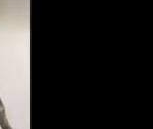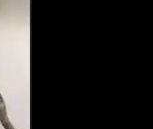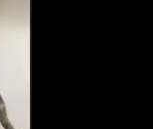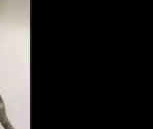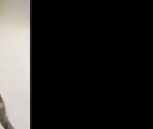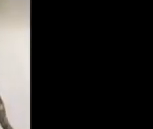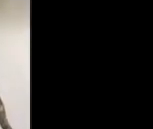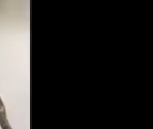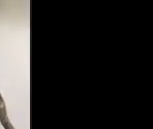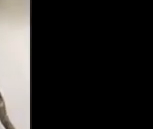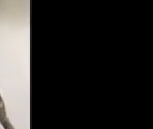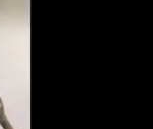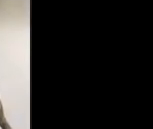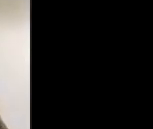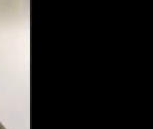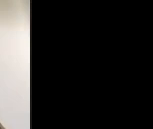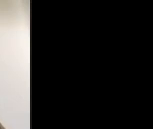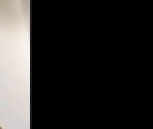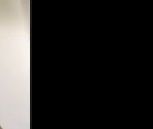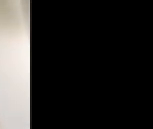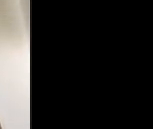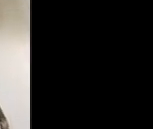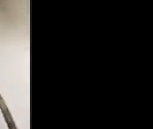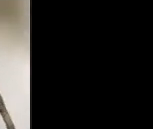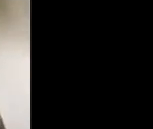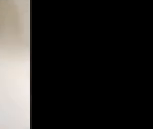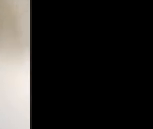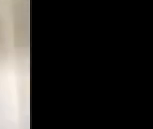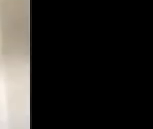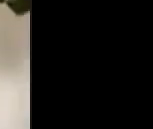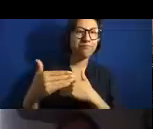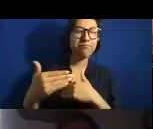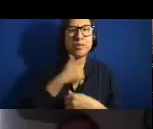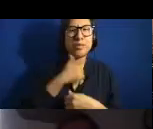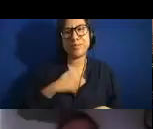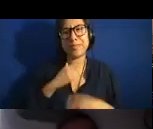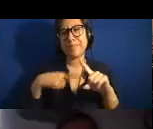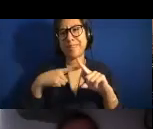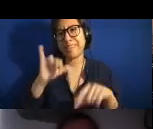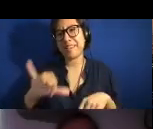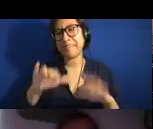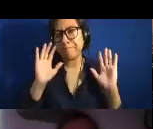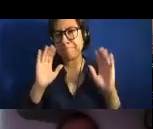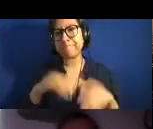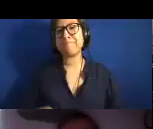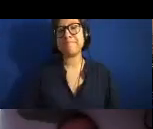Hey everyone, thank you for joining. Everybody's been in the waiting room a little bit. Apologies.